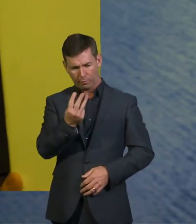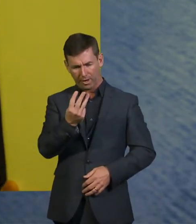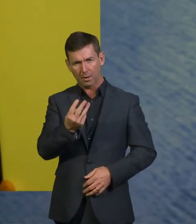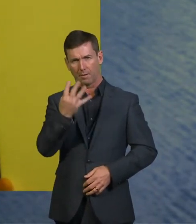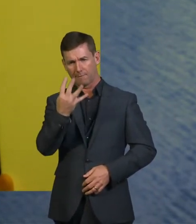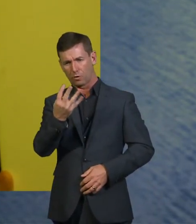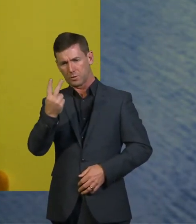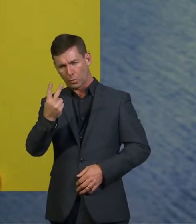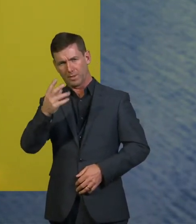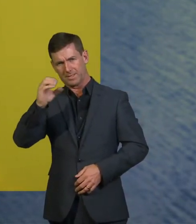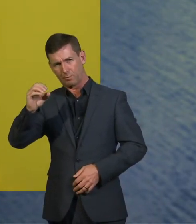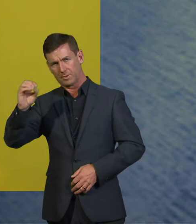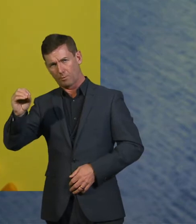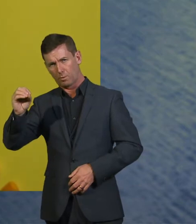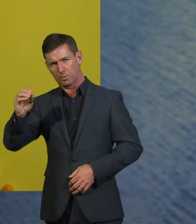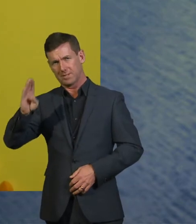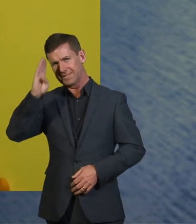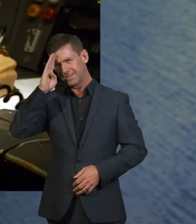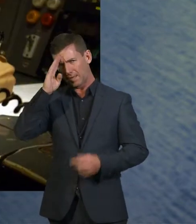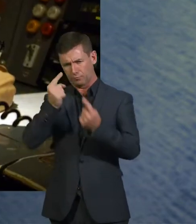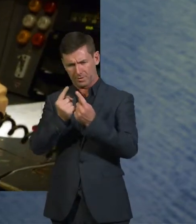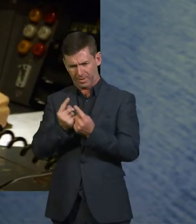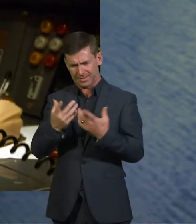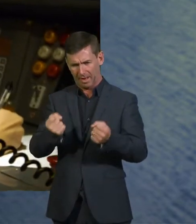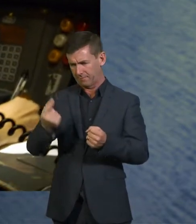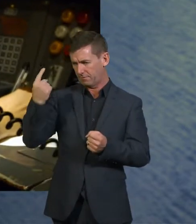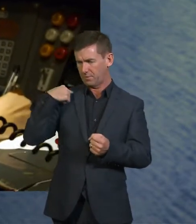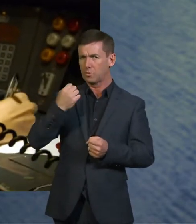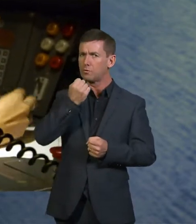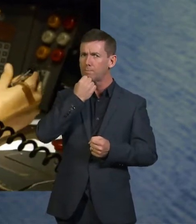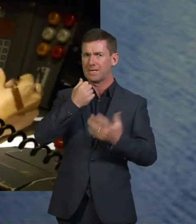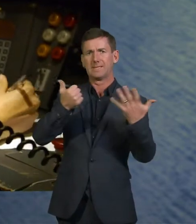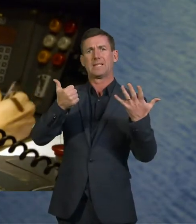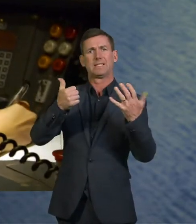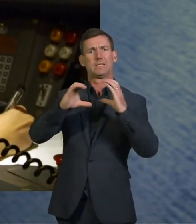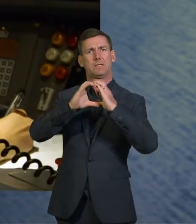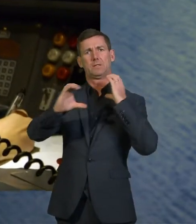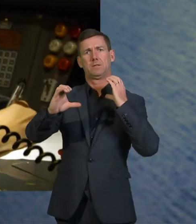3-42-00, and you've got dangerous goods on the rear rake on six, wagon six. Six on the rear rake, 3-42-00.